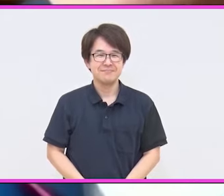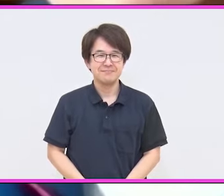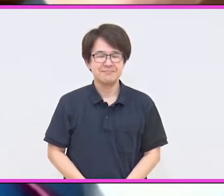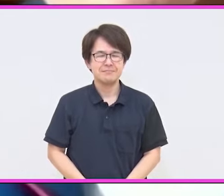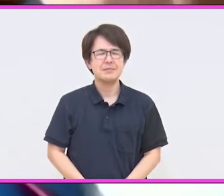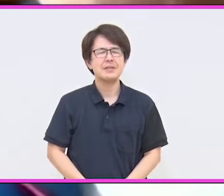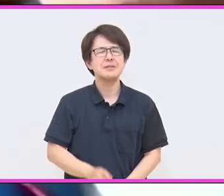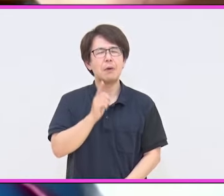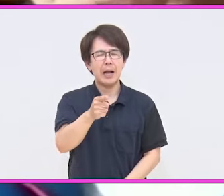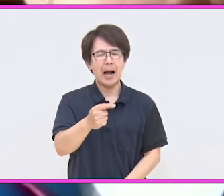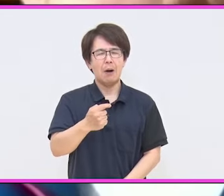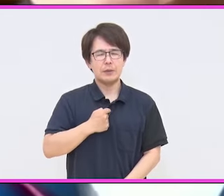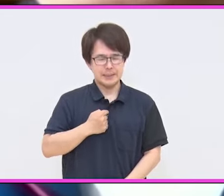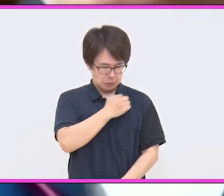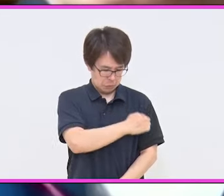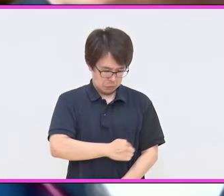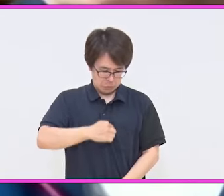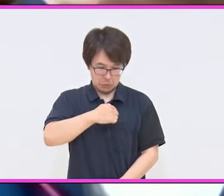I have that hope in my heart、